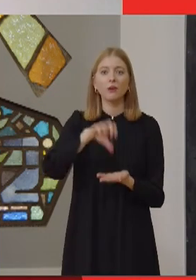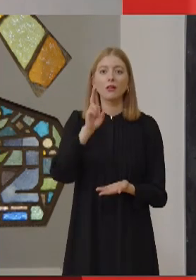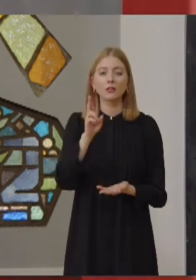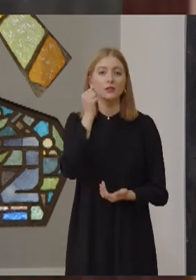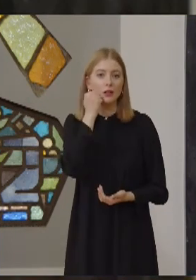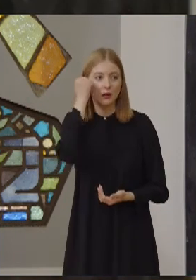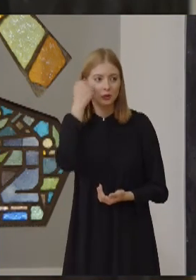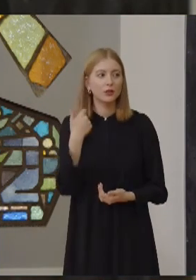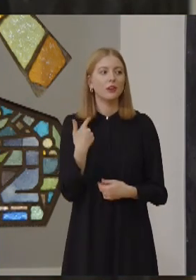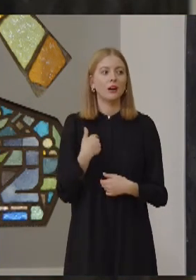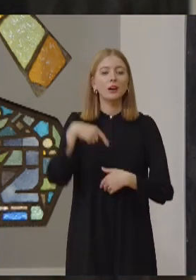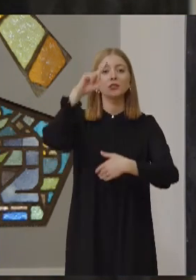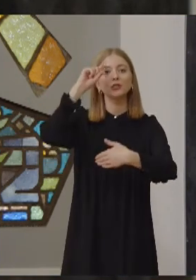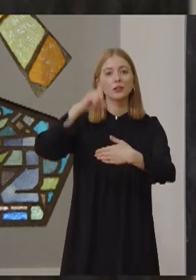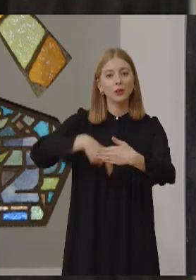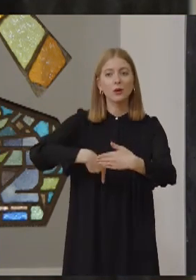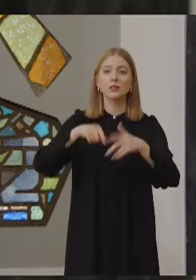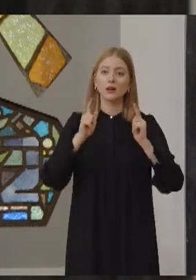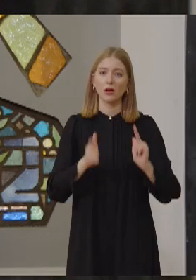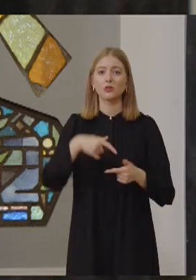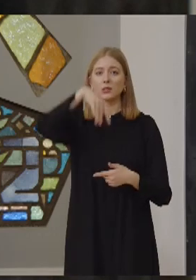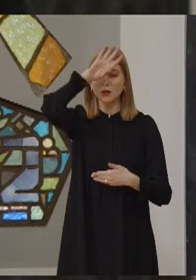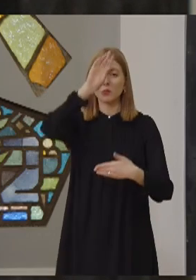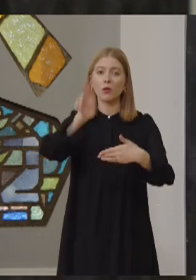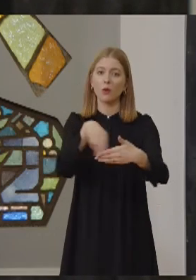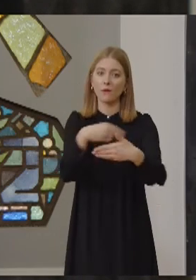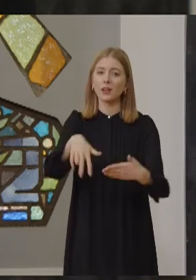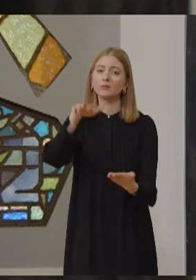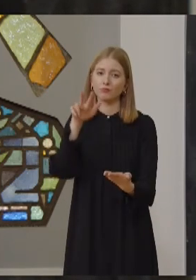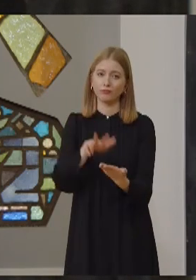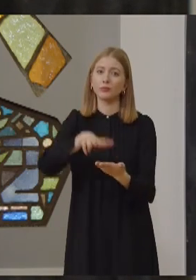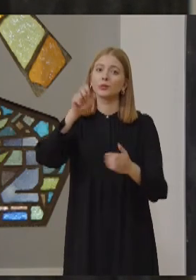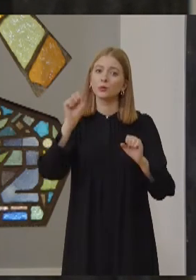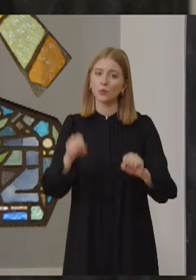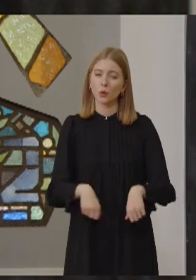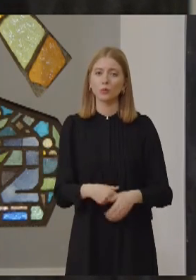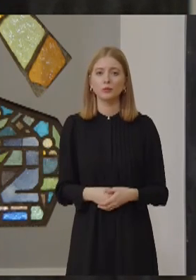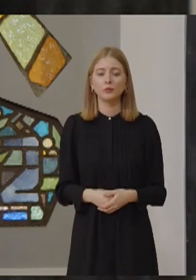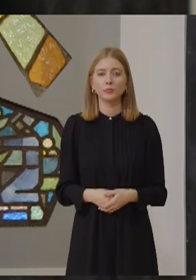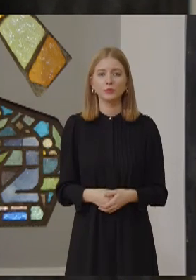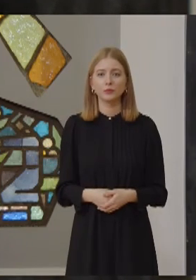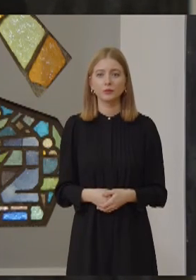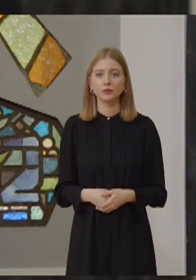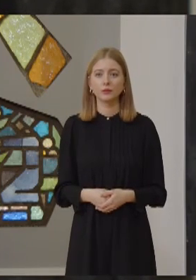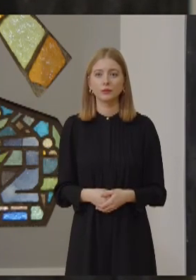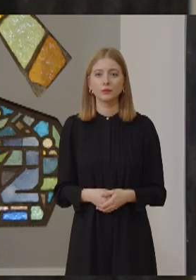on the Istanbul Convention. I hope that this is that the ratification is a mission possible,